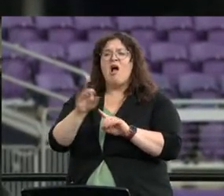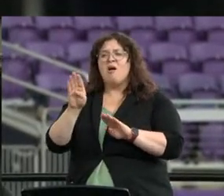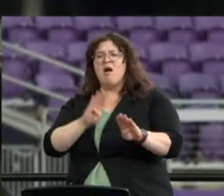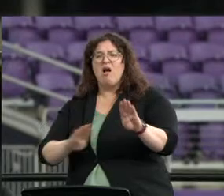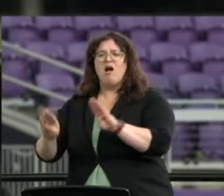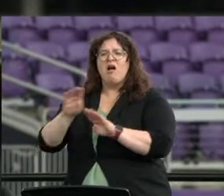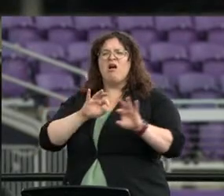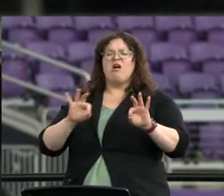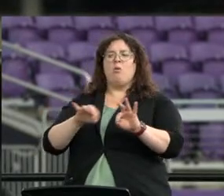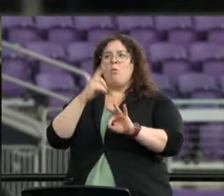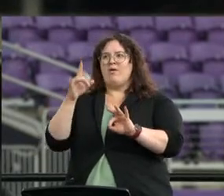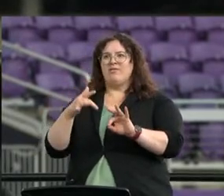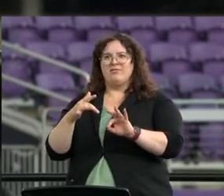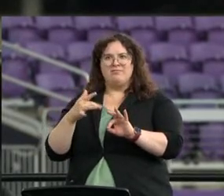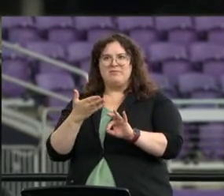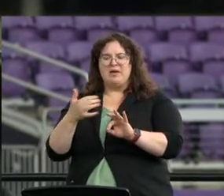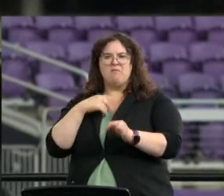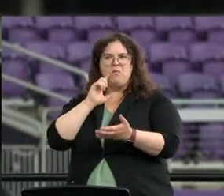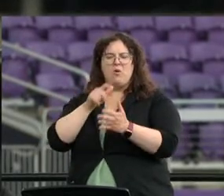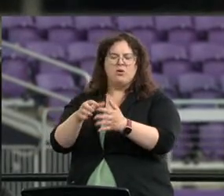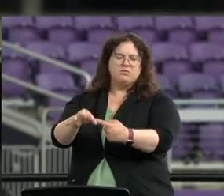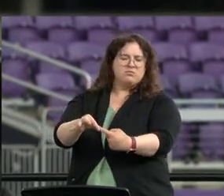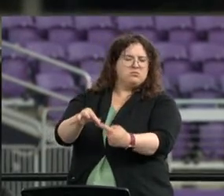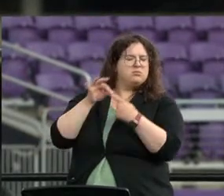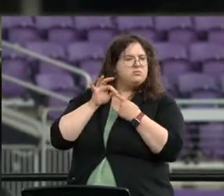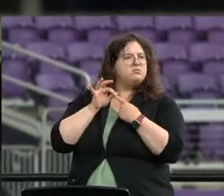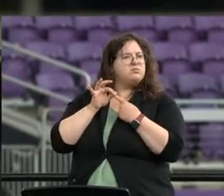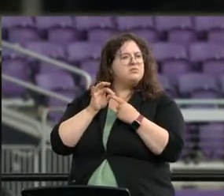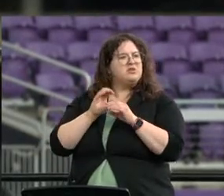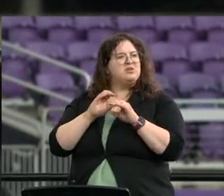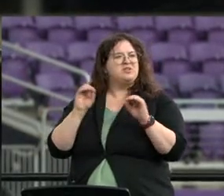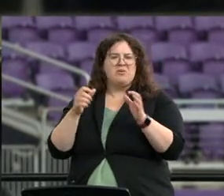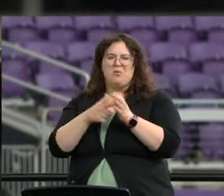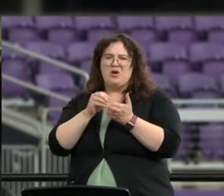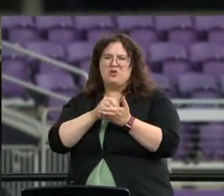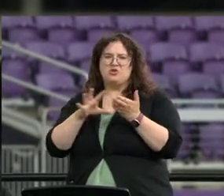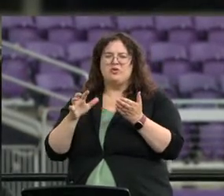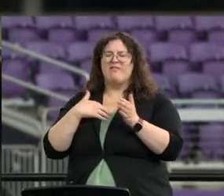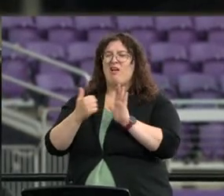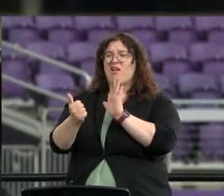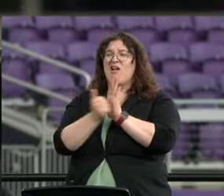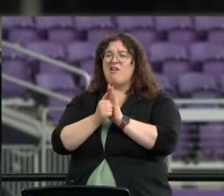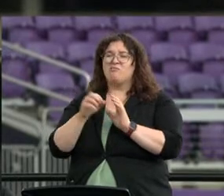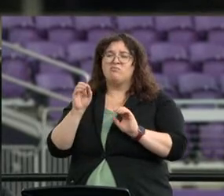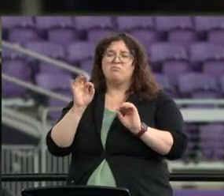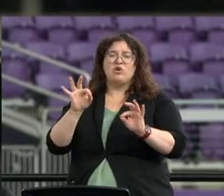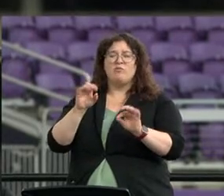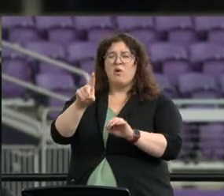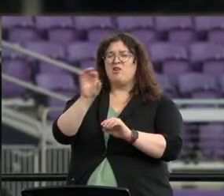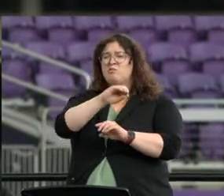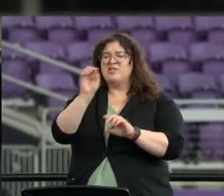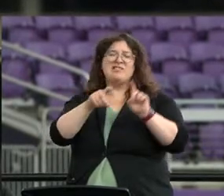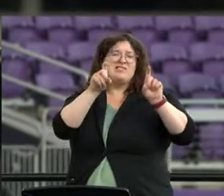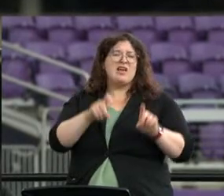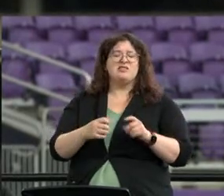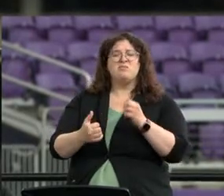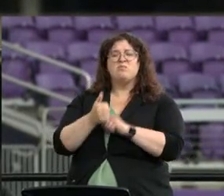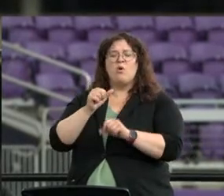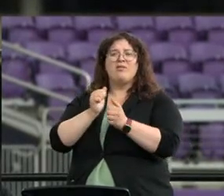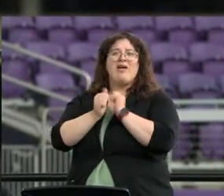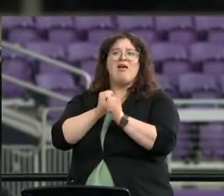that has especially stood out to me. None of them required a student to ace a test, be the smartest, the most athletic, or the most